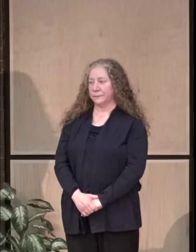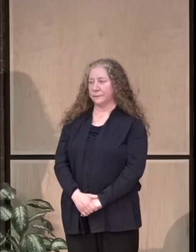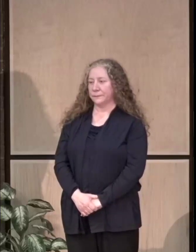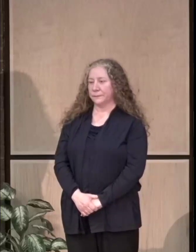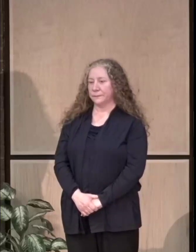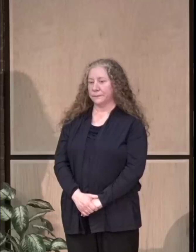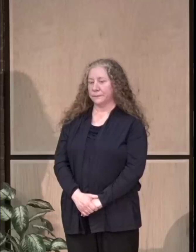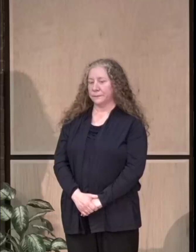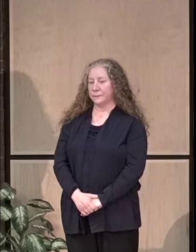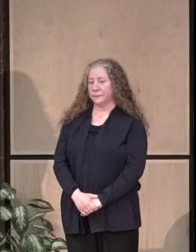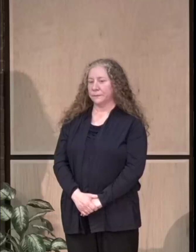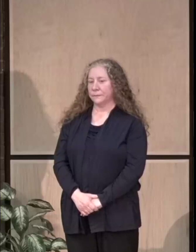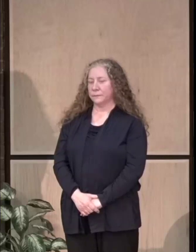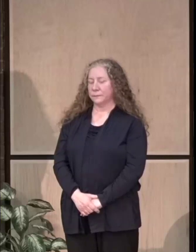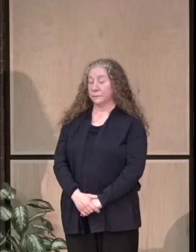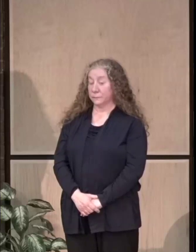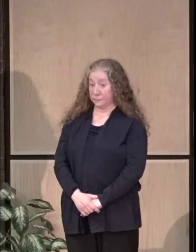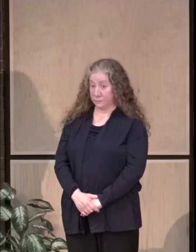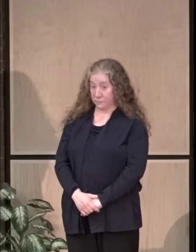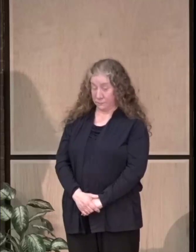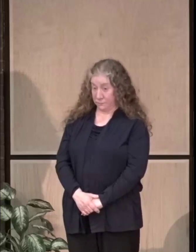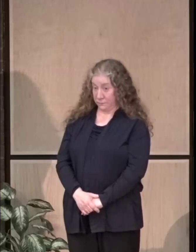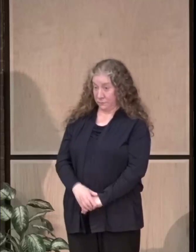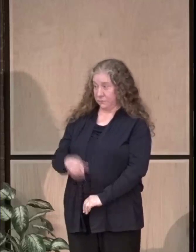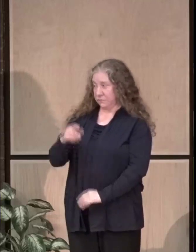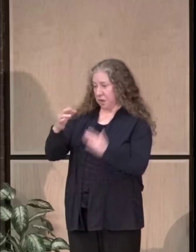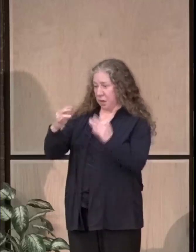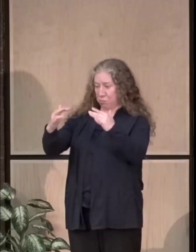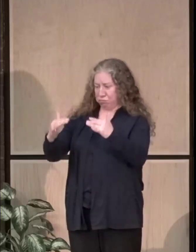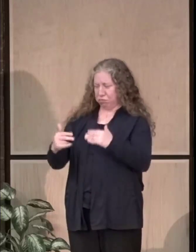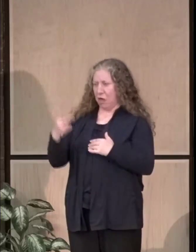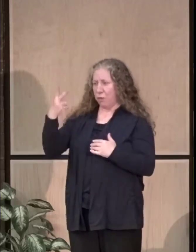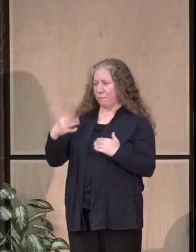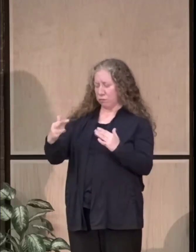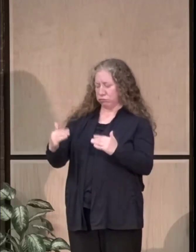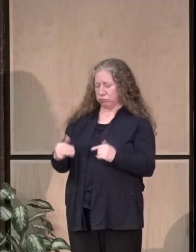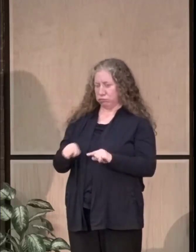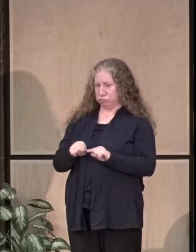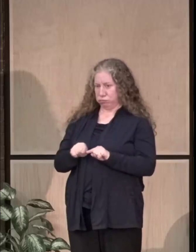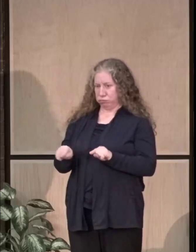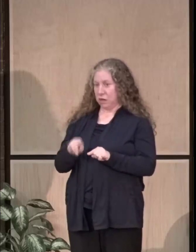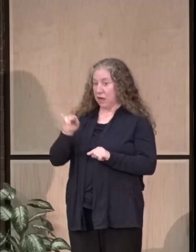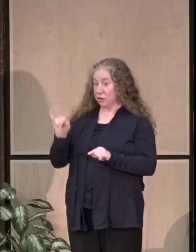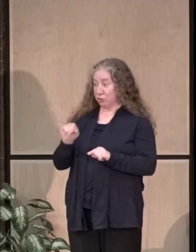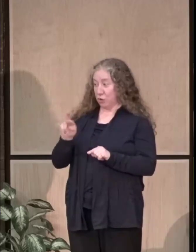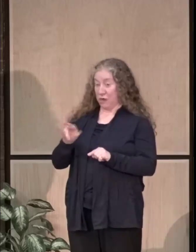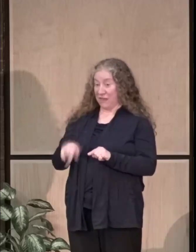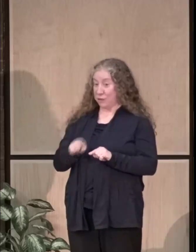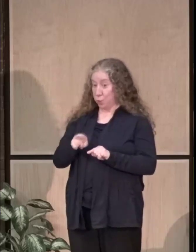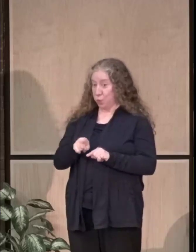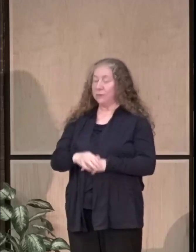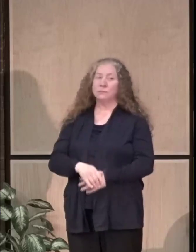I'm on about 49. Yes. 49. About three quarters of the way down the page, JR is you, right?